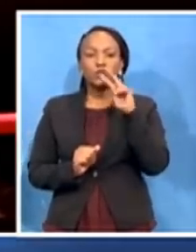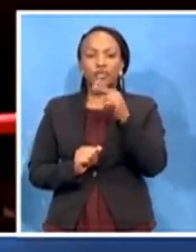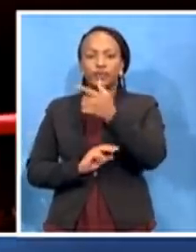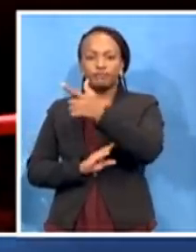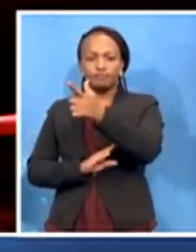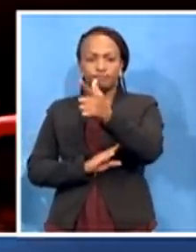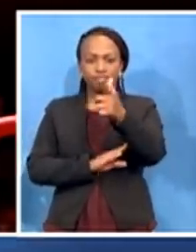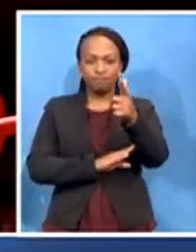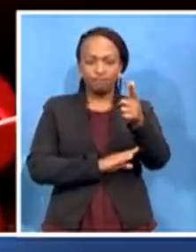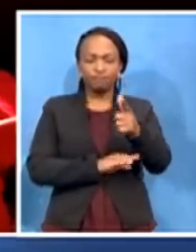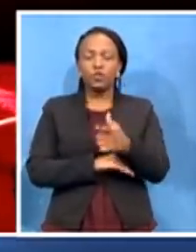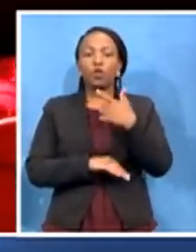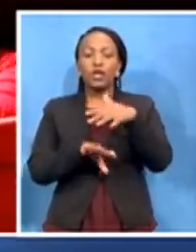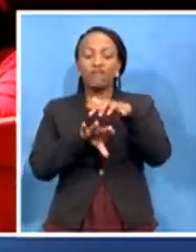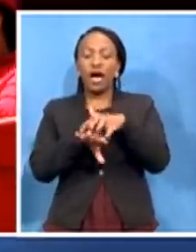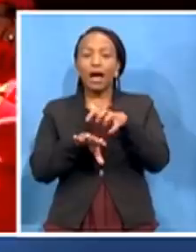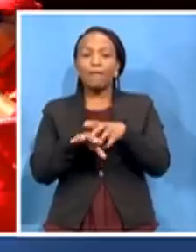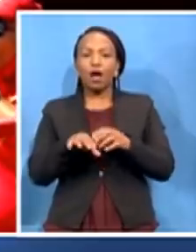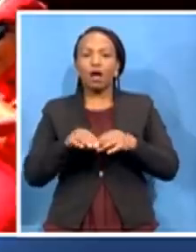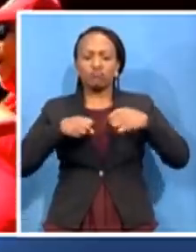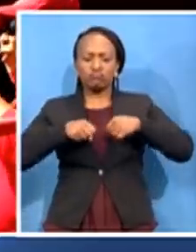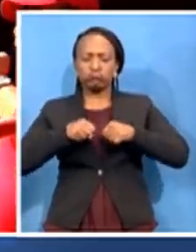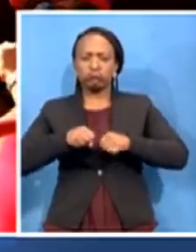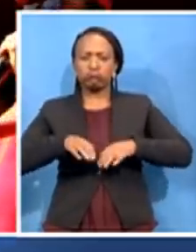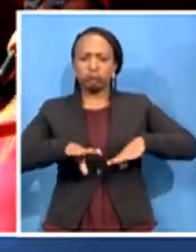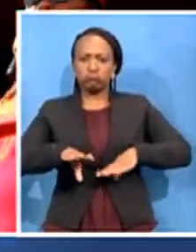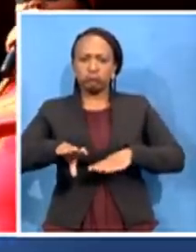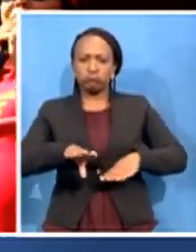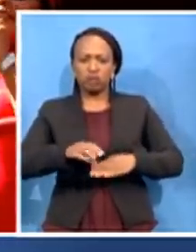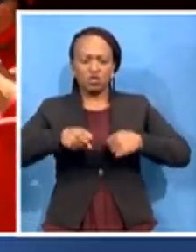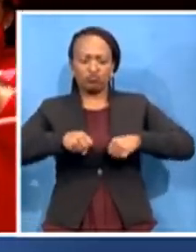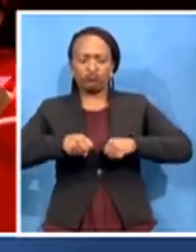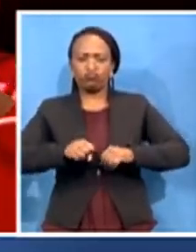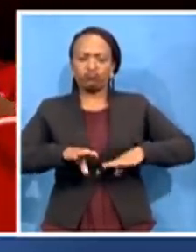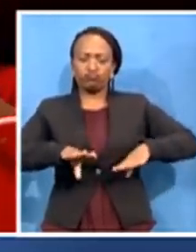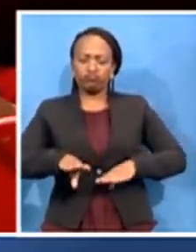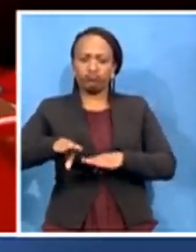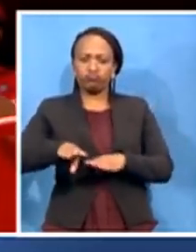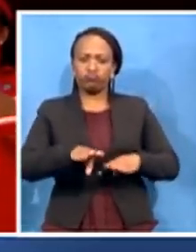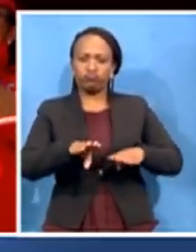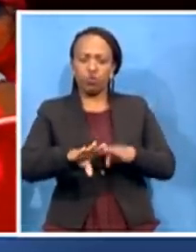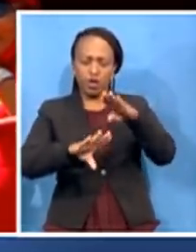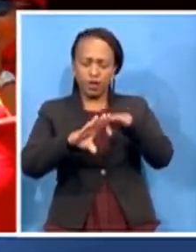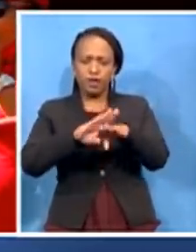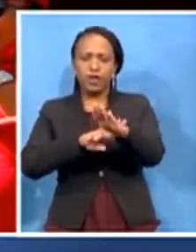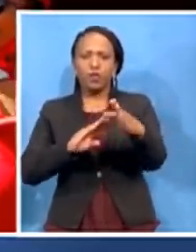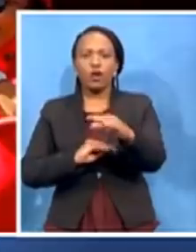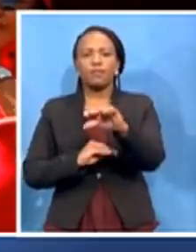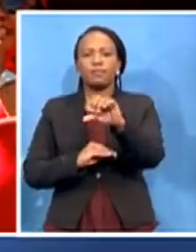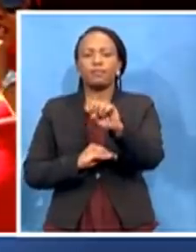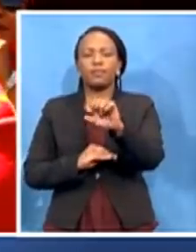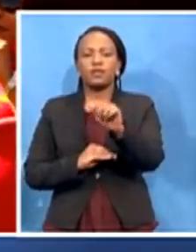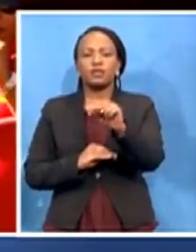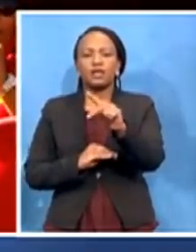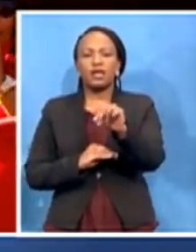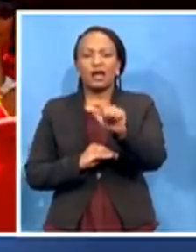way into Senekal here in the Eastern Free State. A lot of farmers